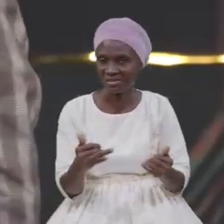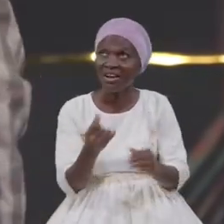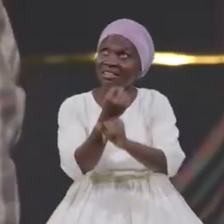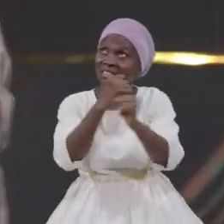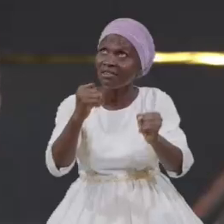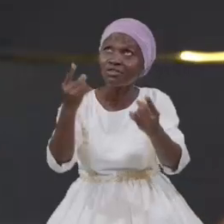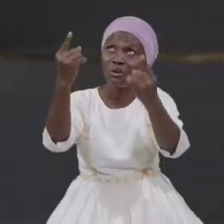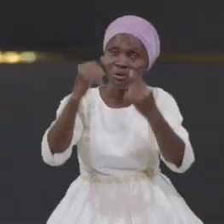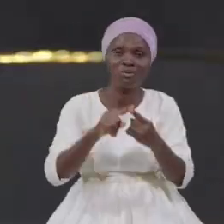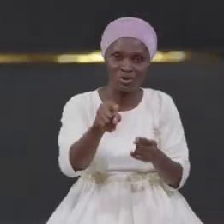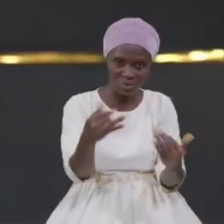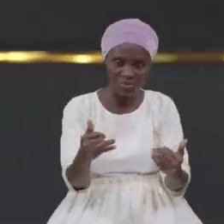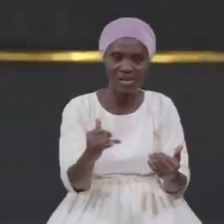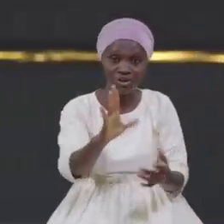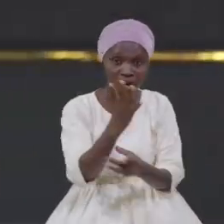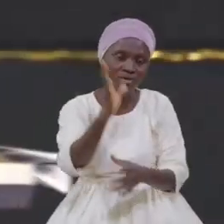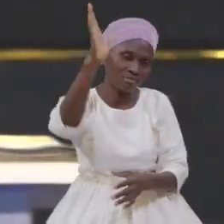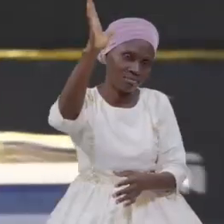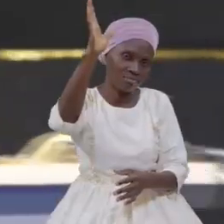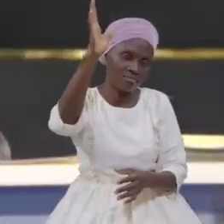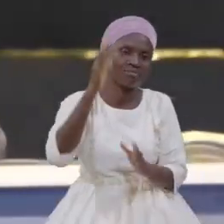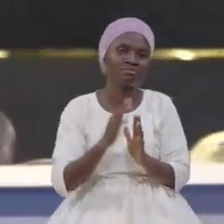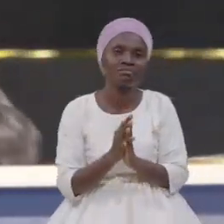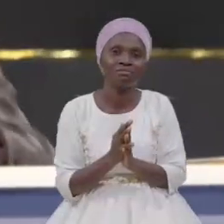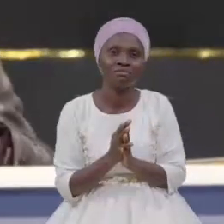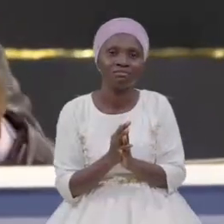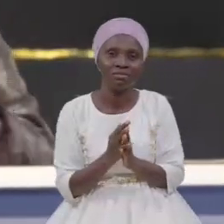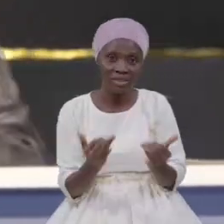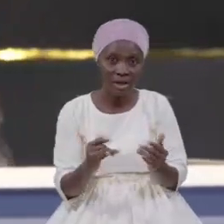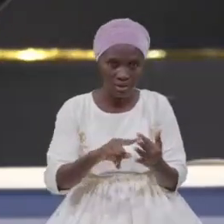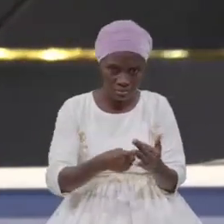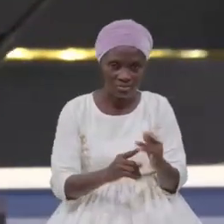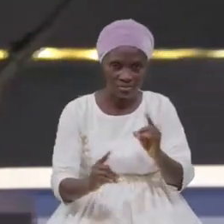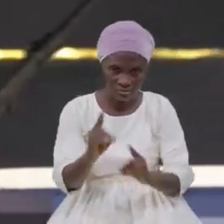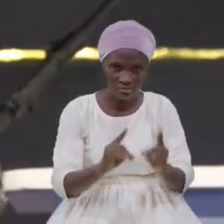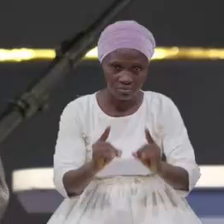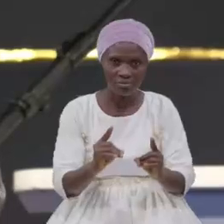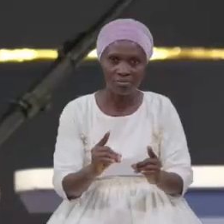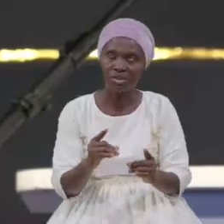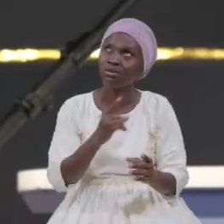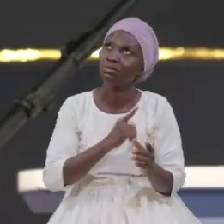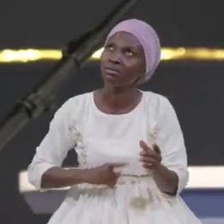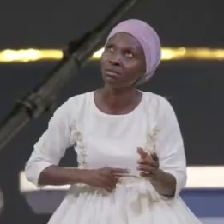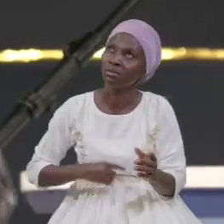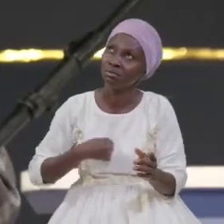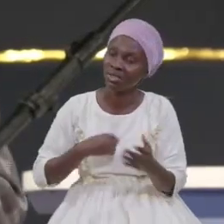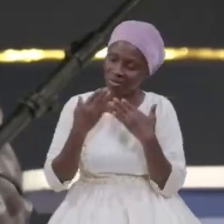tonight. Raise up that hand and saying, Lord, I thank you for